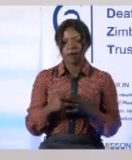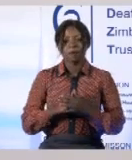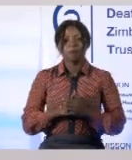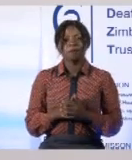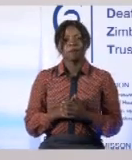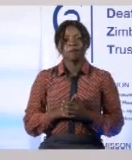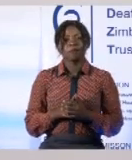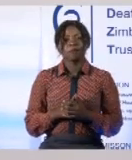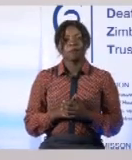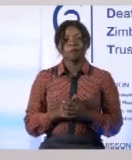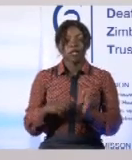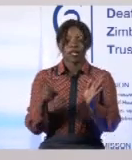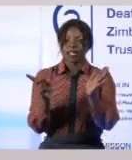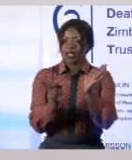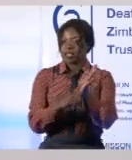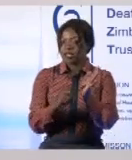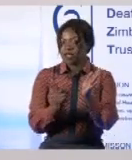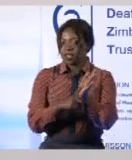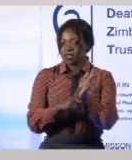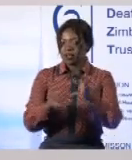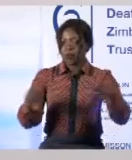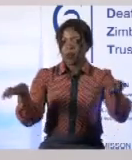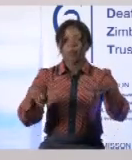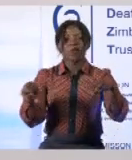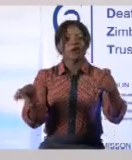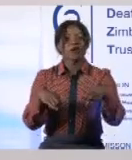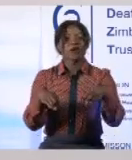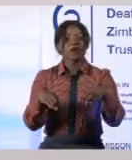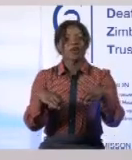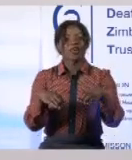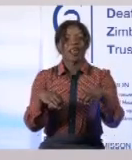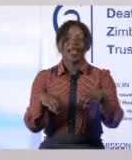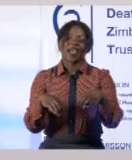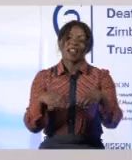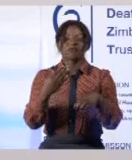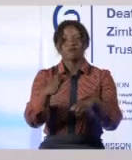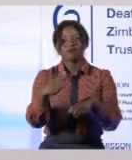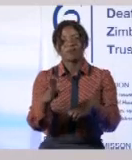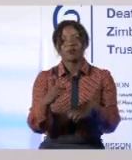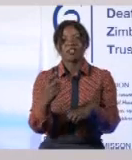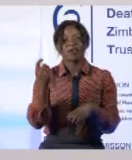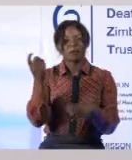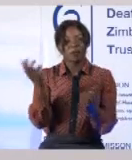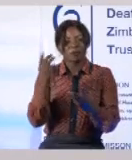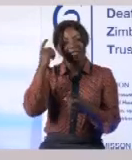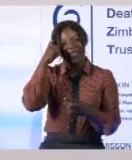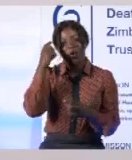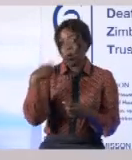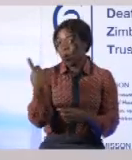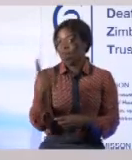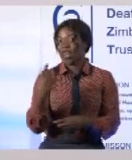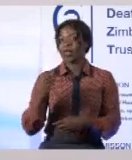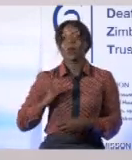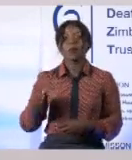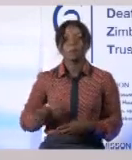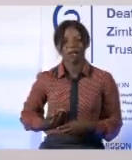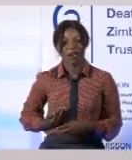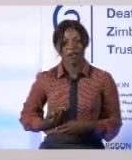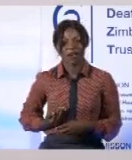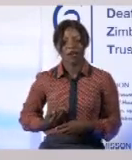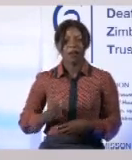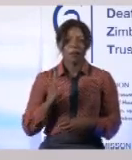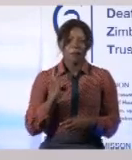is usually known to be a female domain. Kendrick, do you want to tell me what you do for a